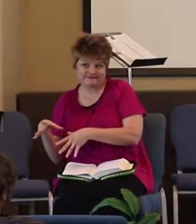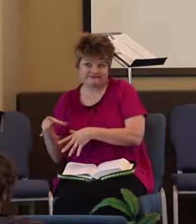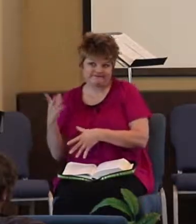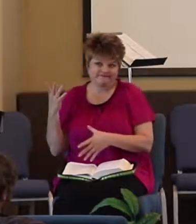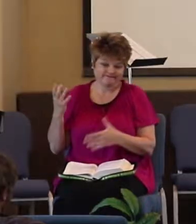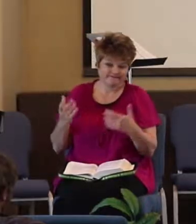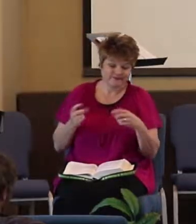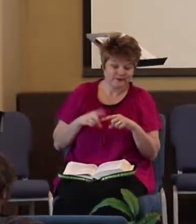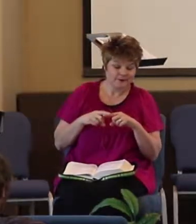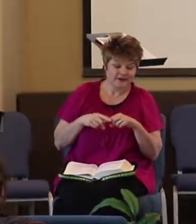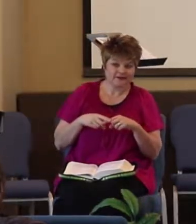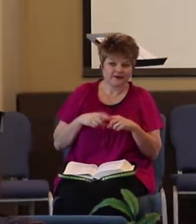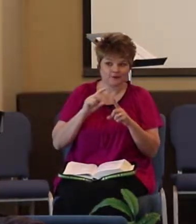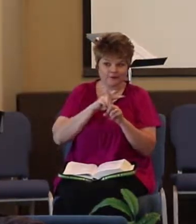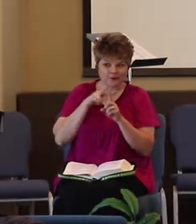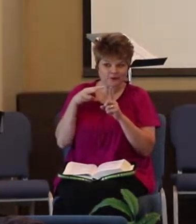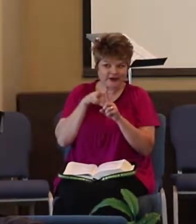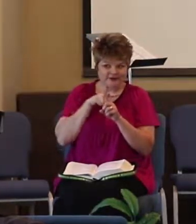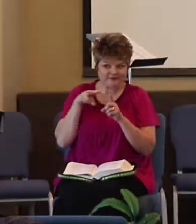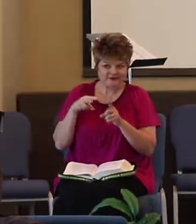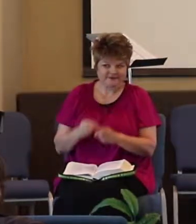Depends on your perspective.